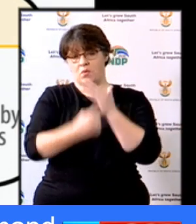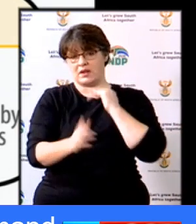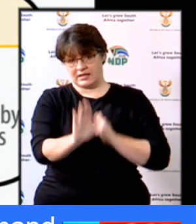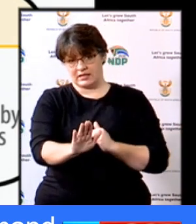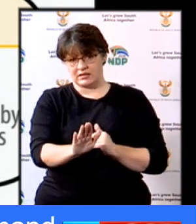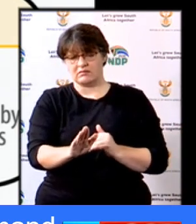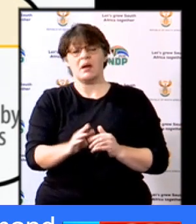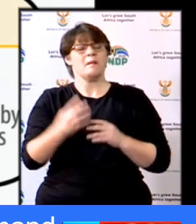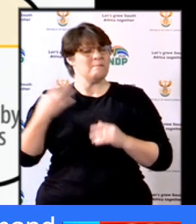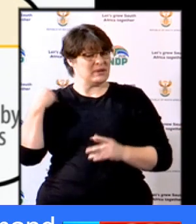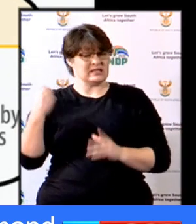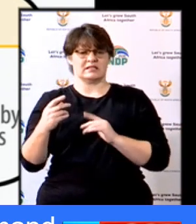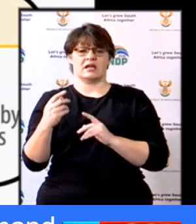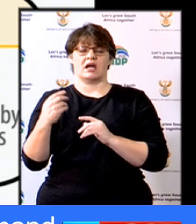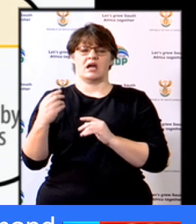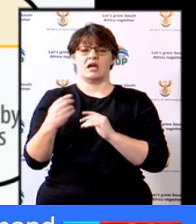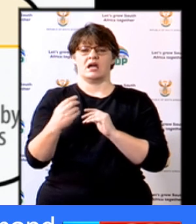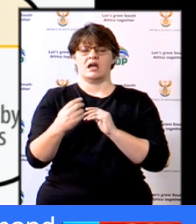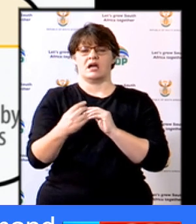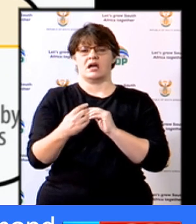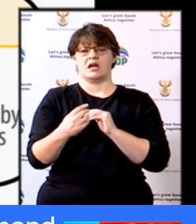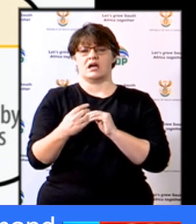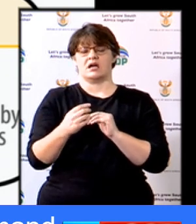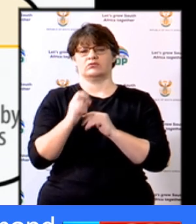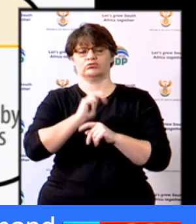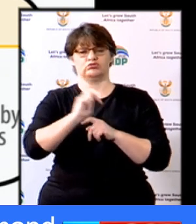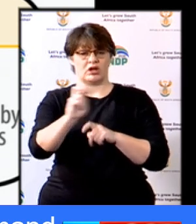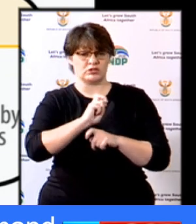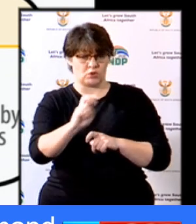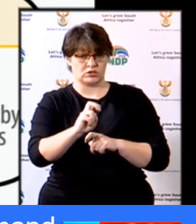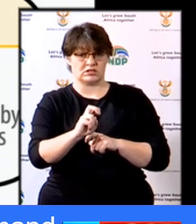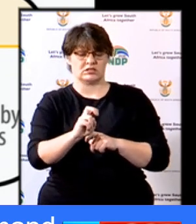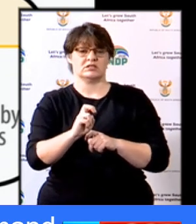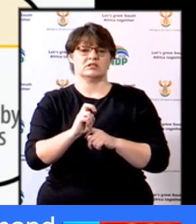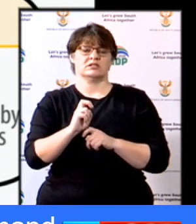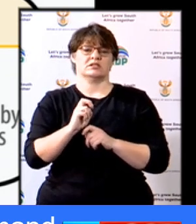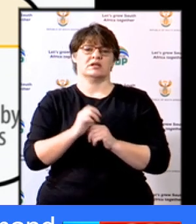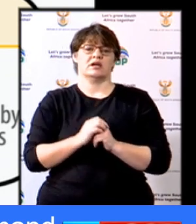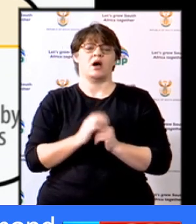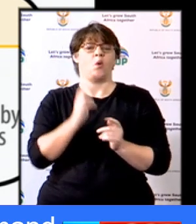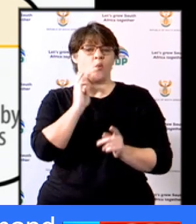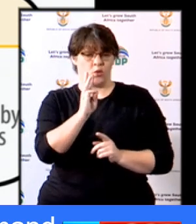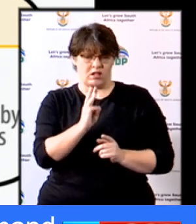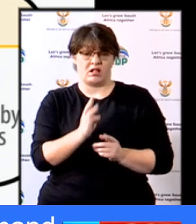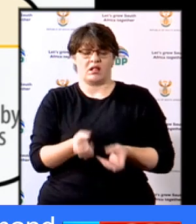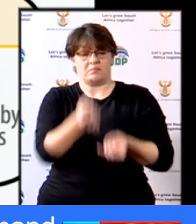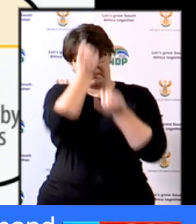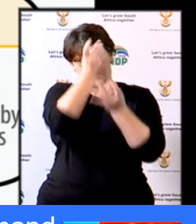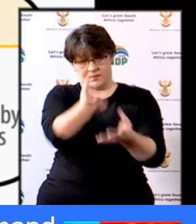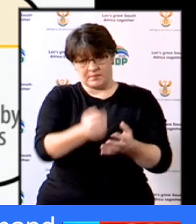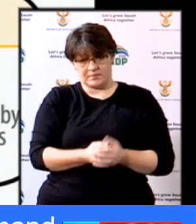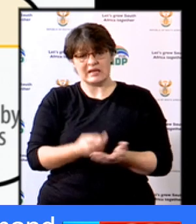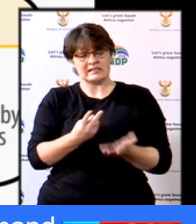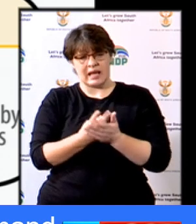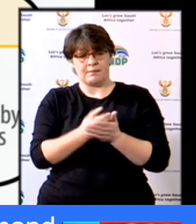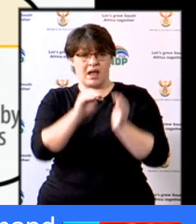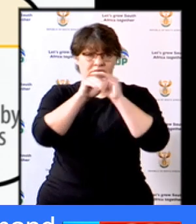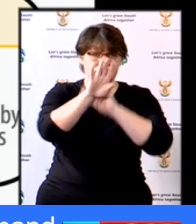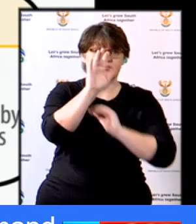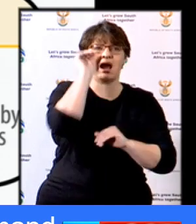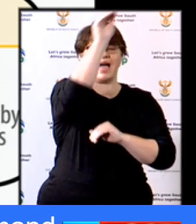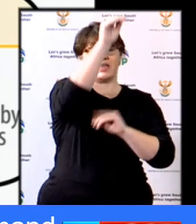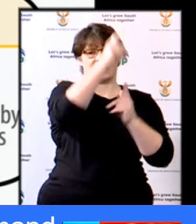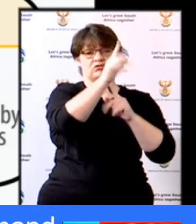And of course, interprovincial cargo for carrying imports, exports,